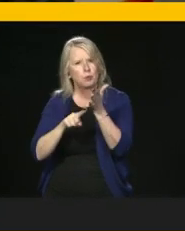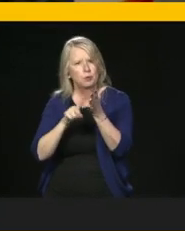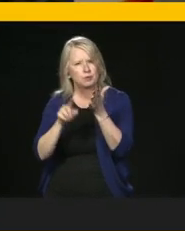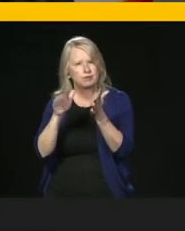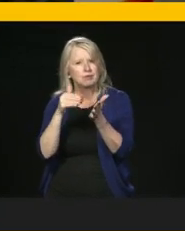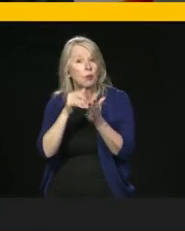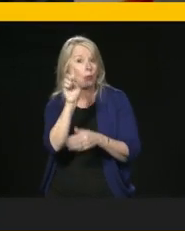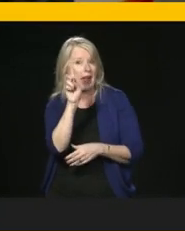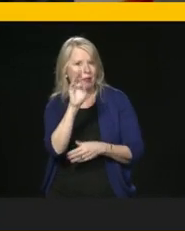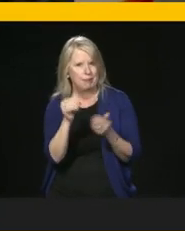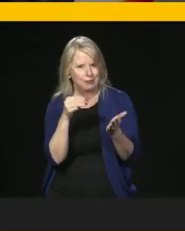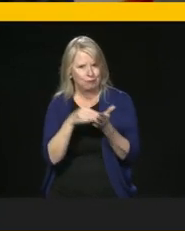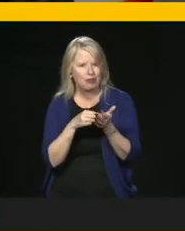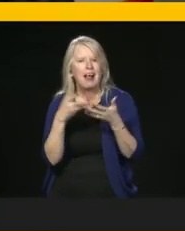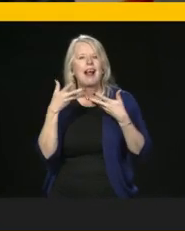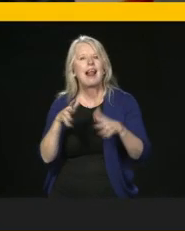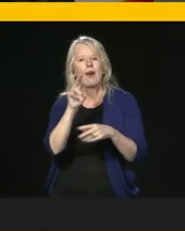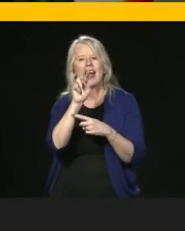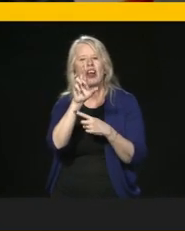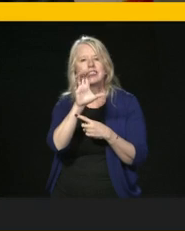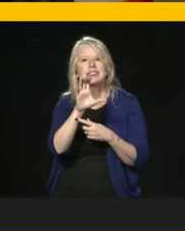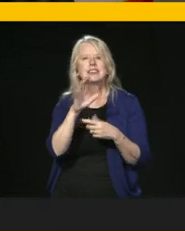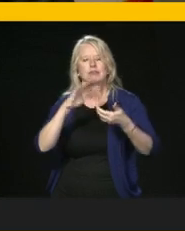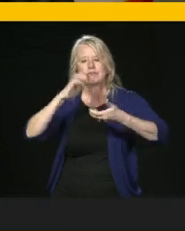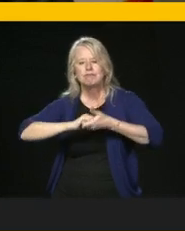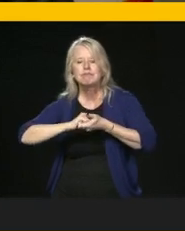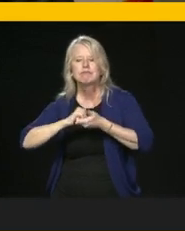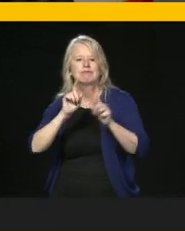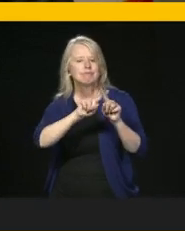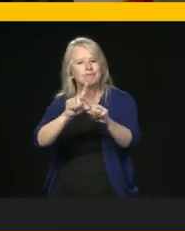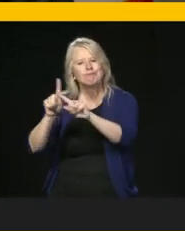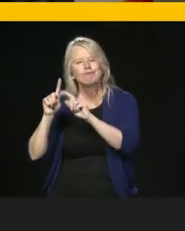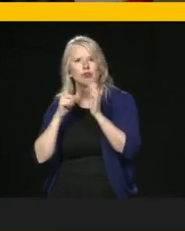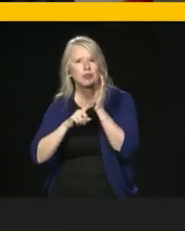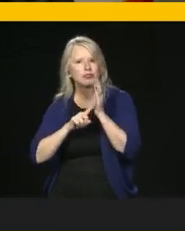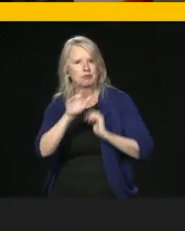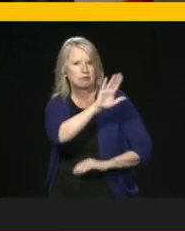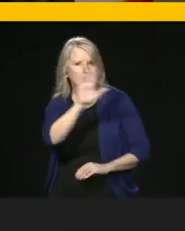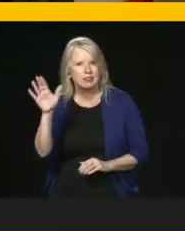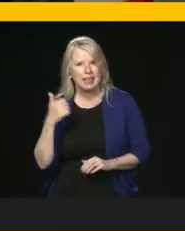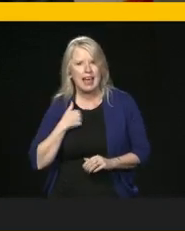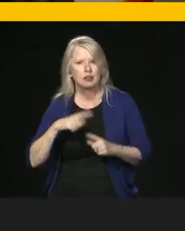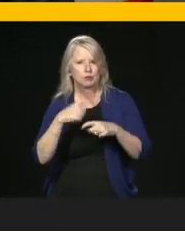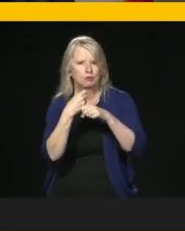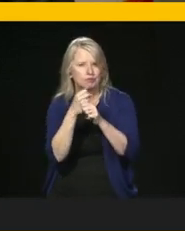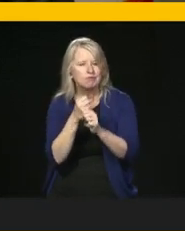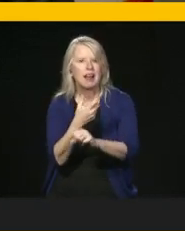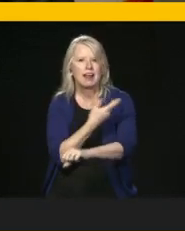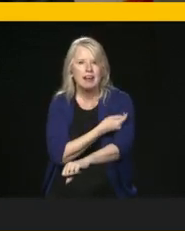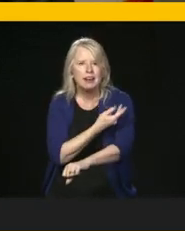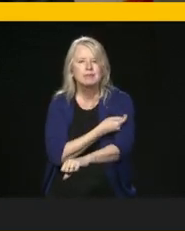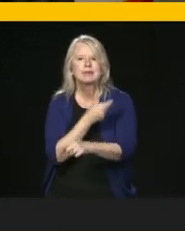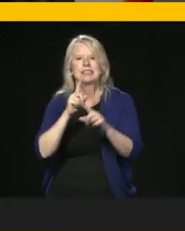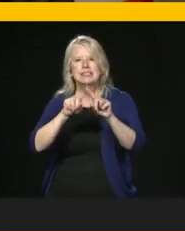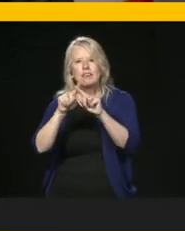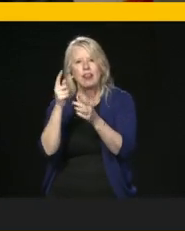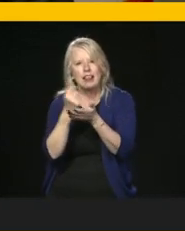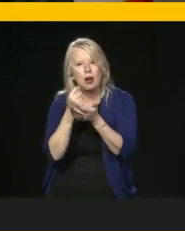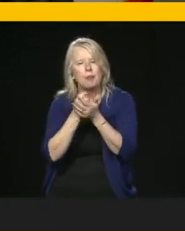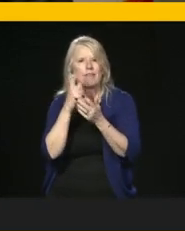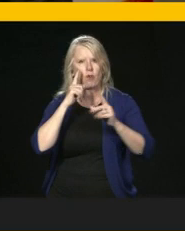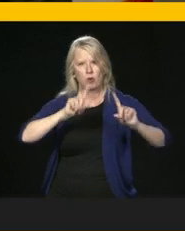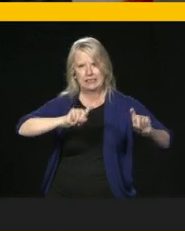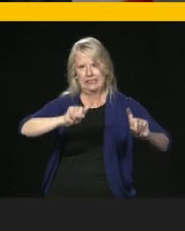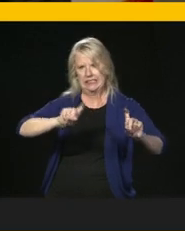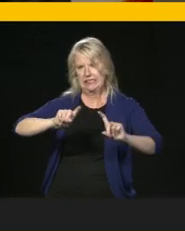with researchers across the country to produce vaccines and therapies for clinical trials and to meet early needs for frontline